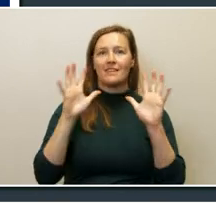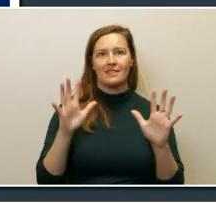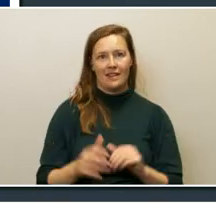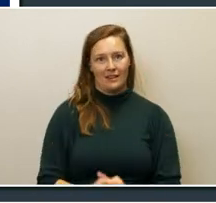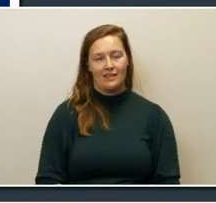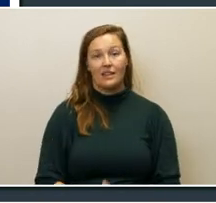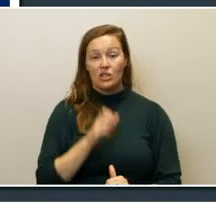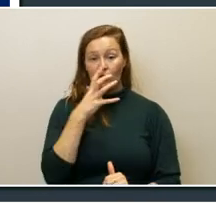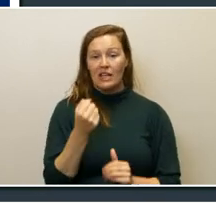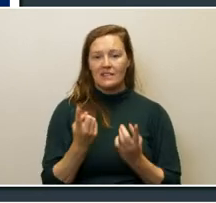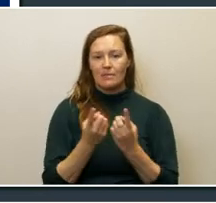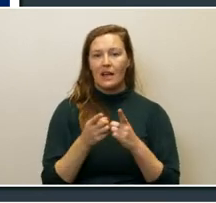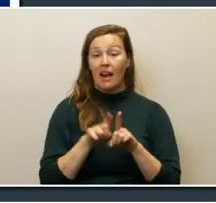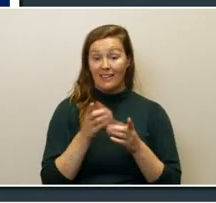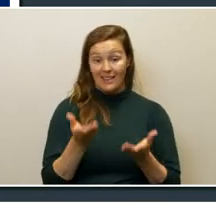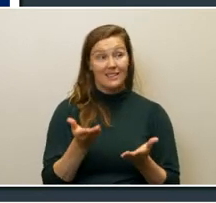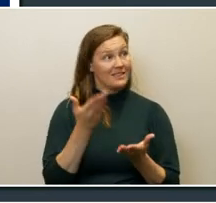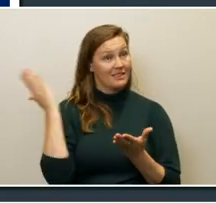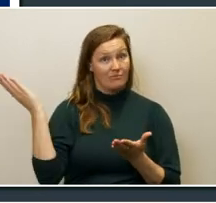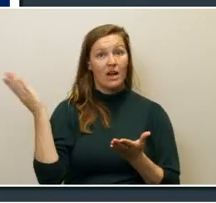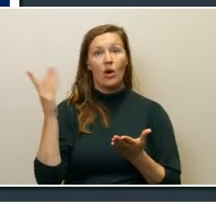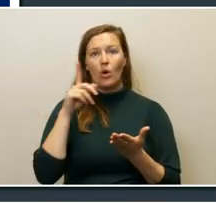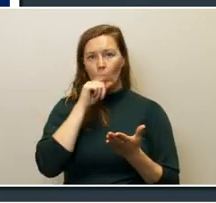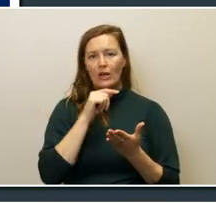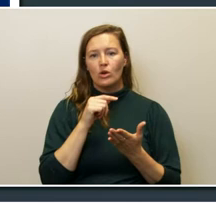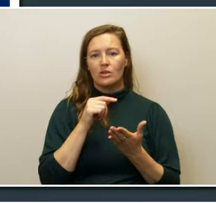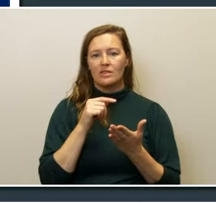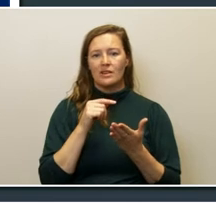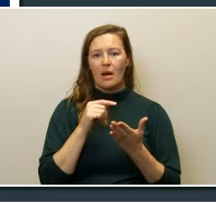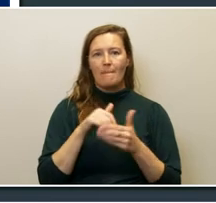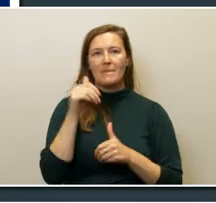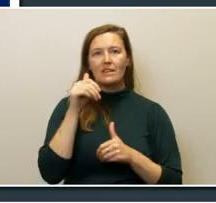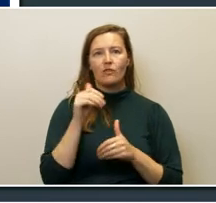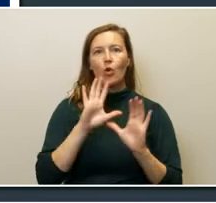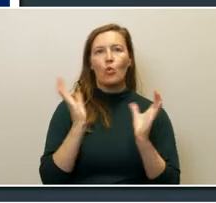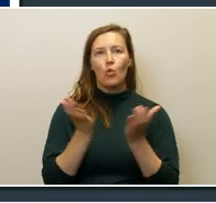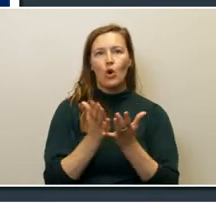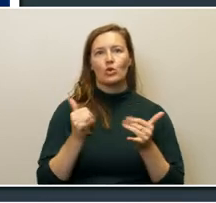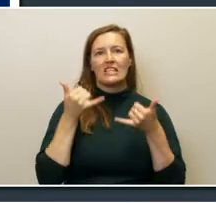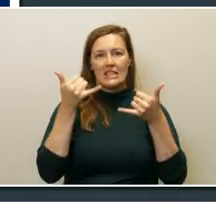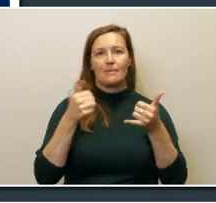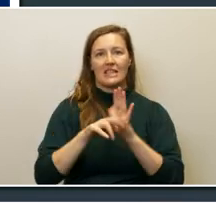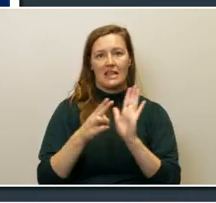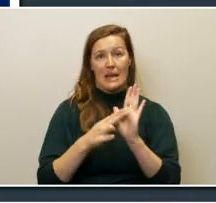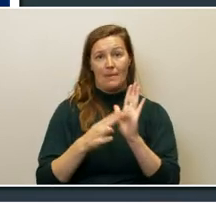that, we would be able to bid for a world championships in Napier.